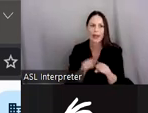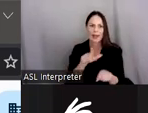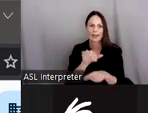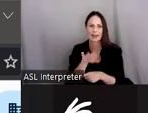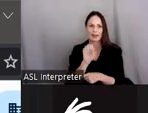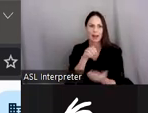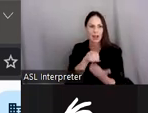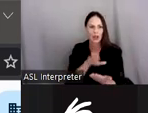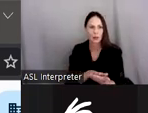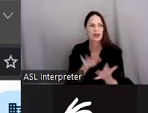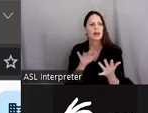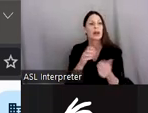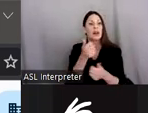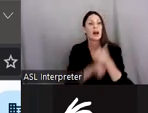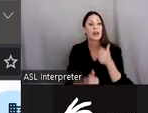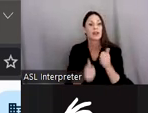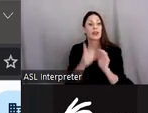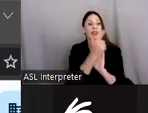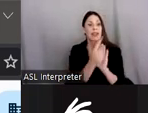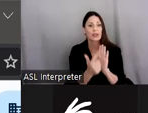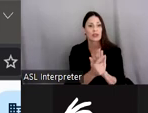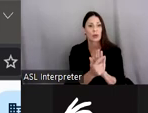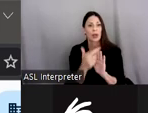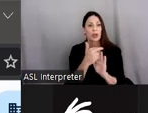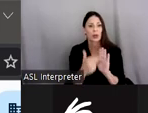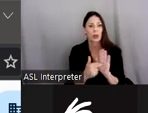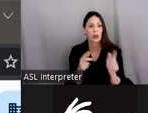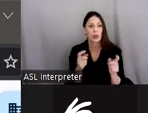there was under the statutory regulations, I believe,